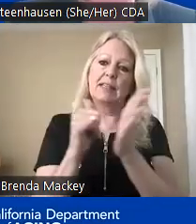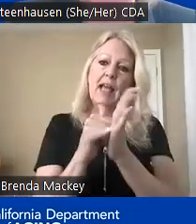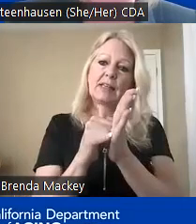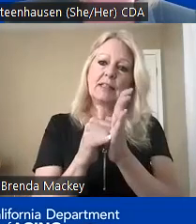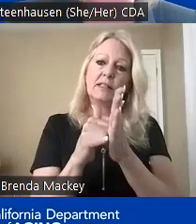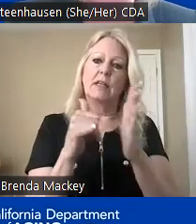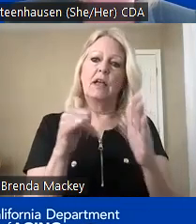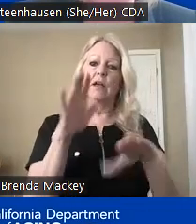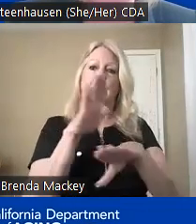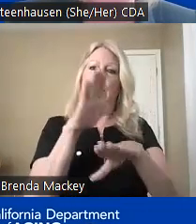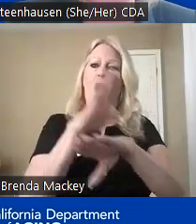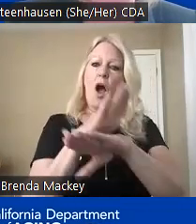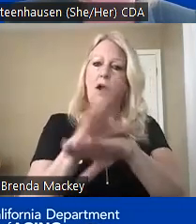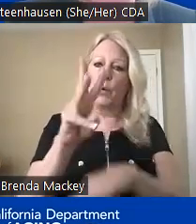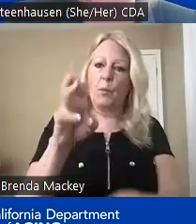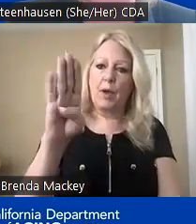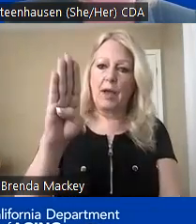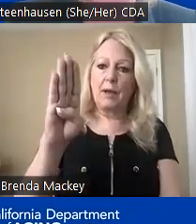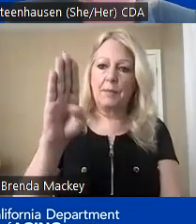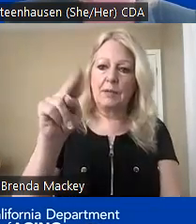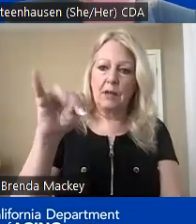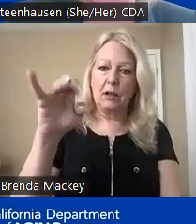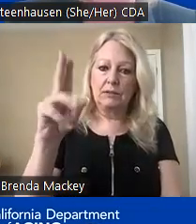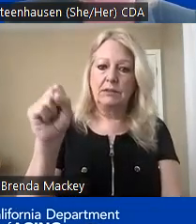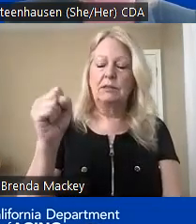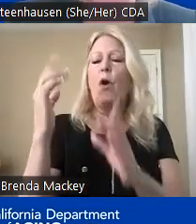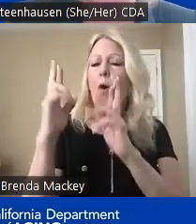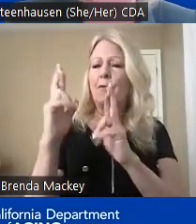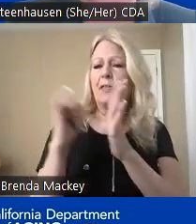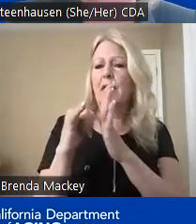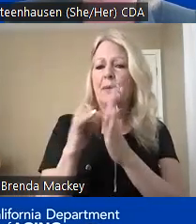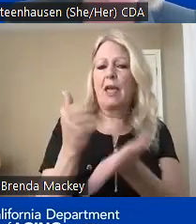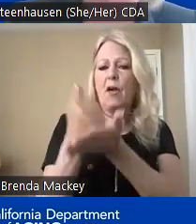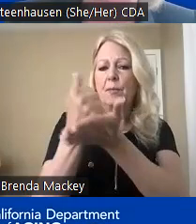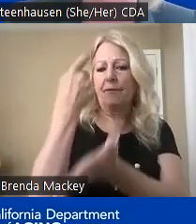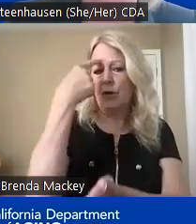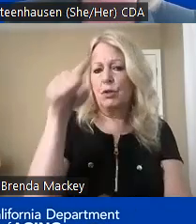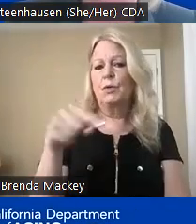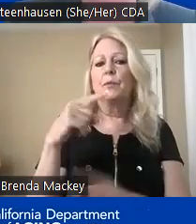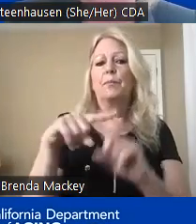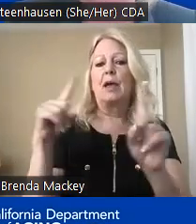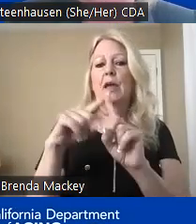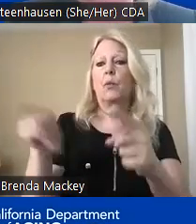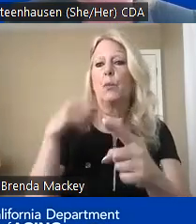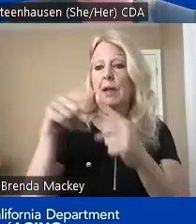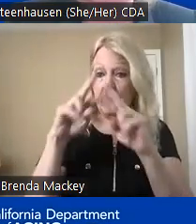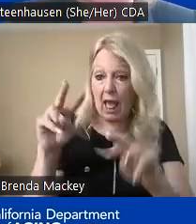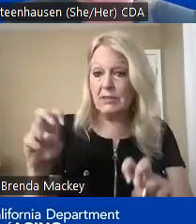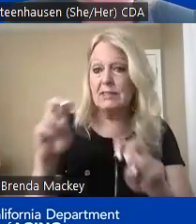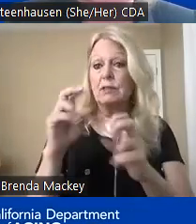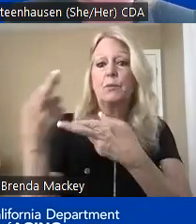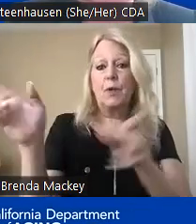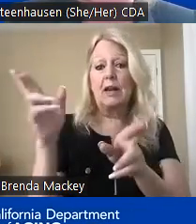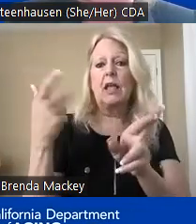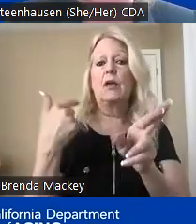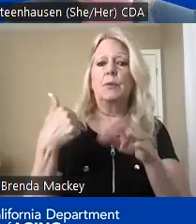webinars. So hopefully that will be helpful at this point. But as soon as the analysis is ready, we will be releasing it. And I assume